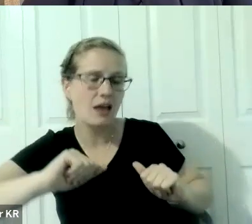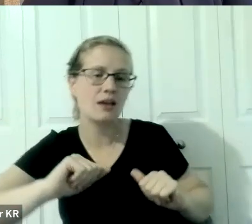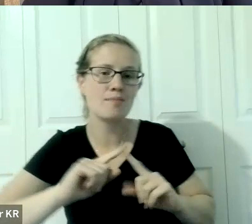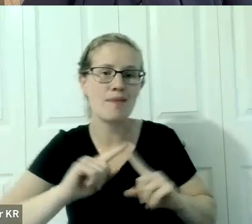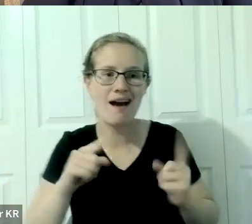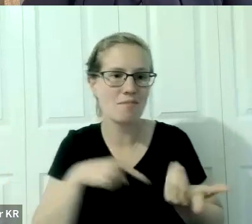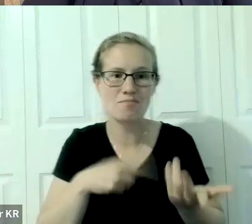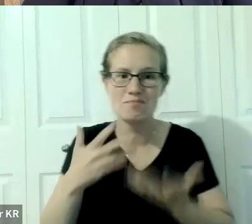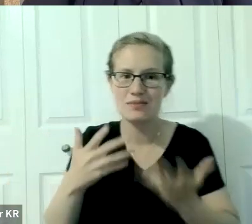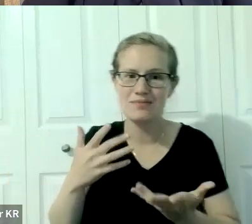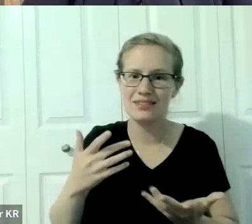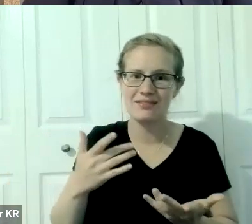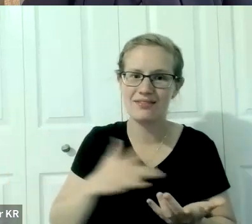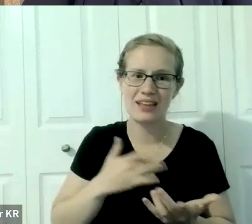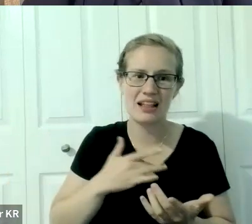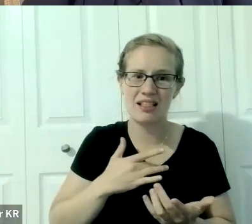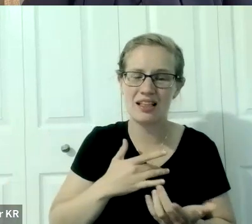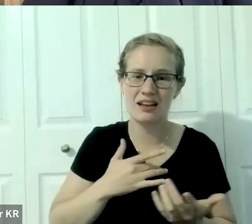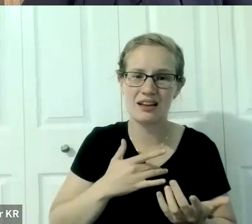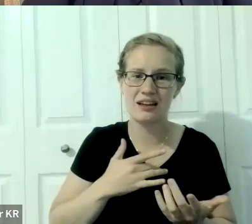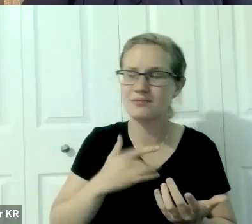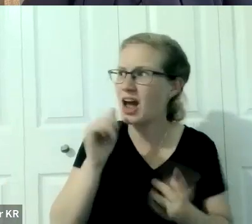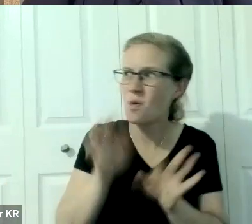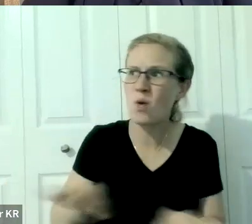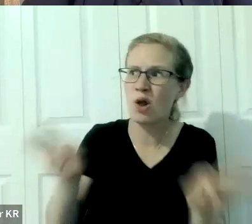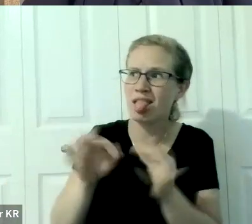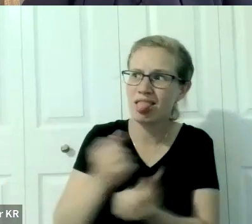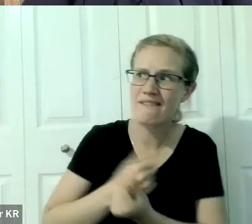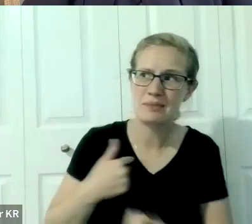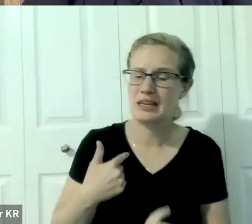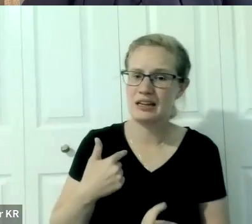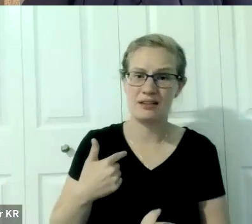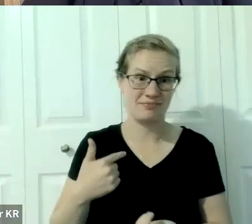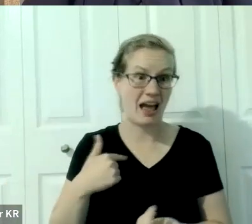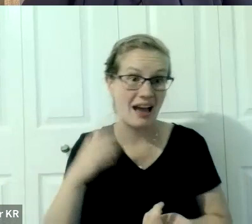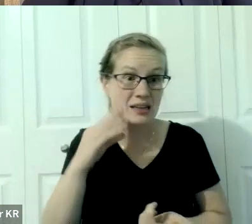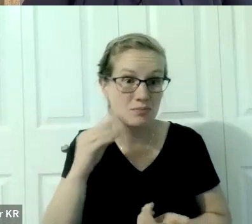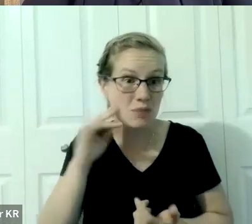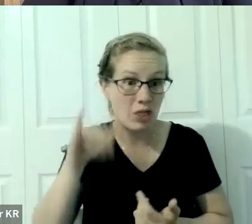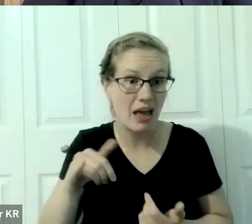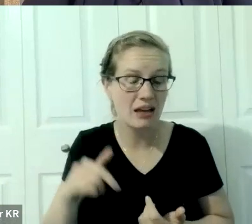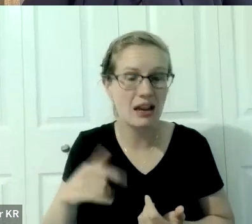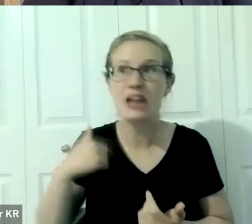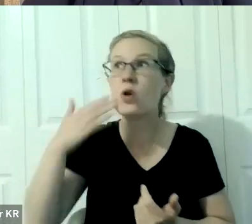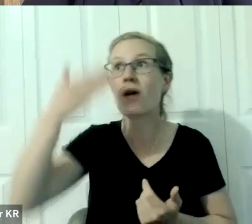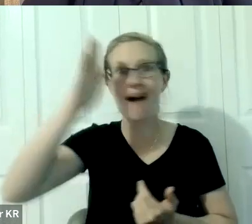they might not feel like they're worthy of love. I got that way. I knew God loved me, but